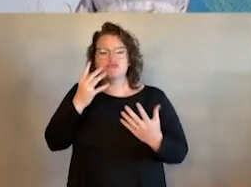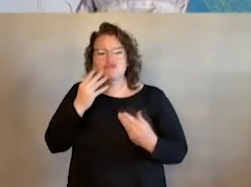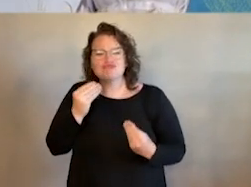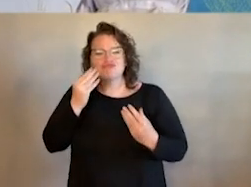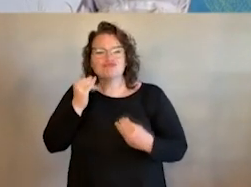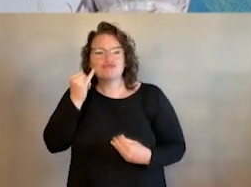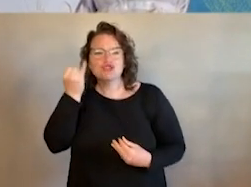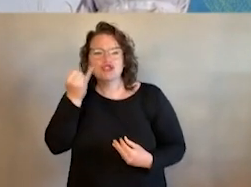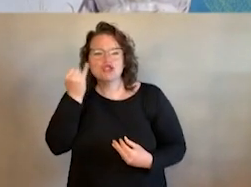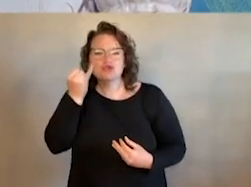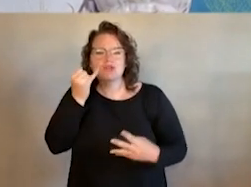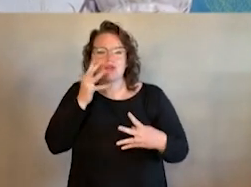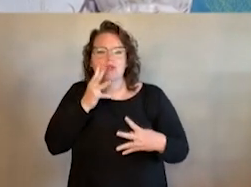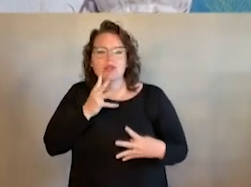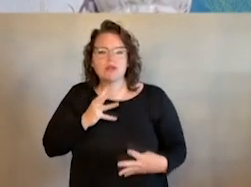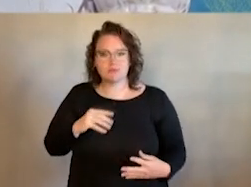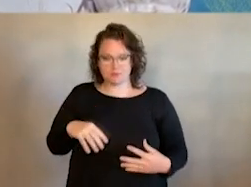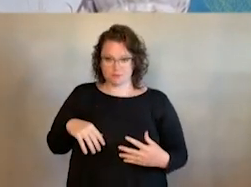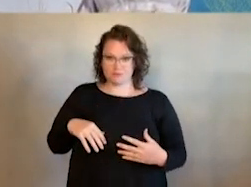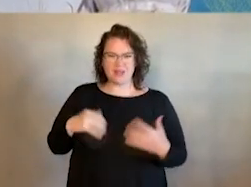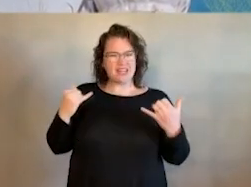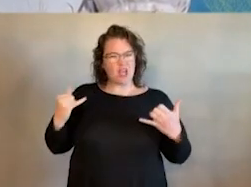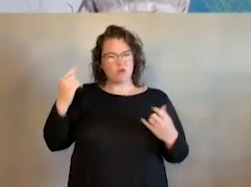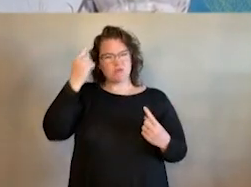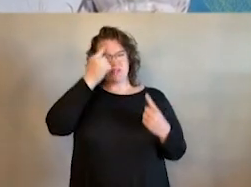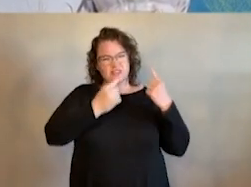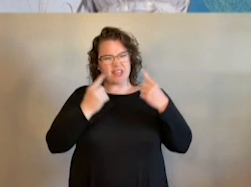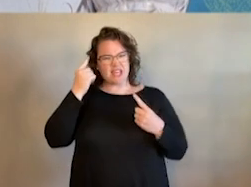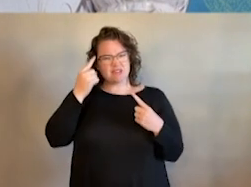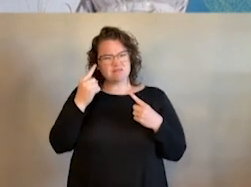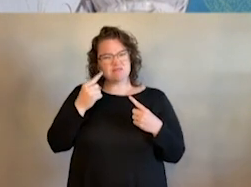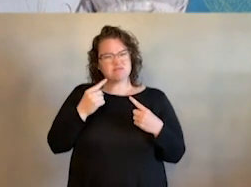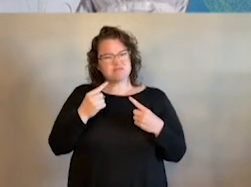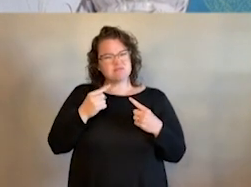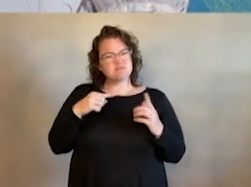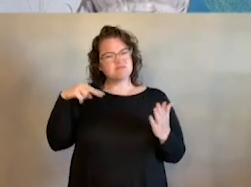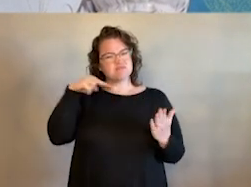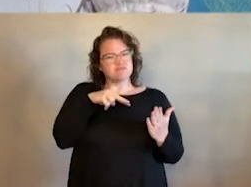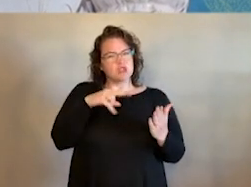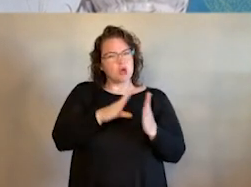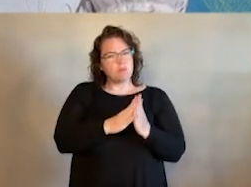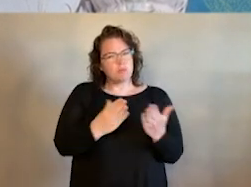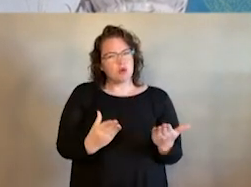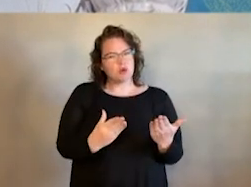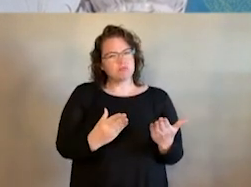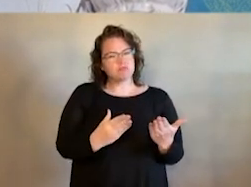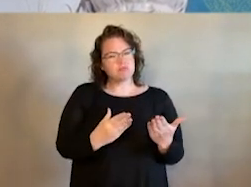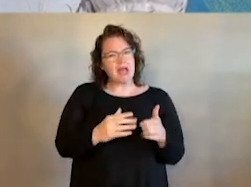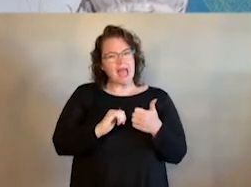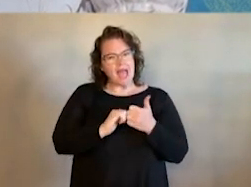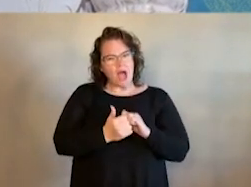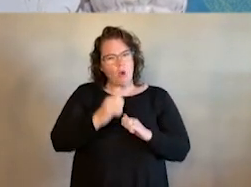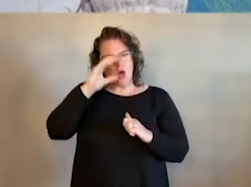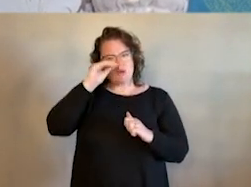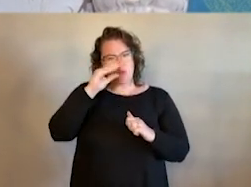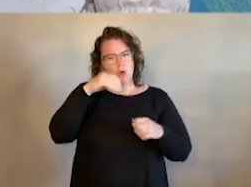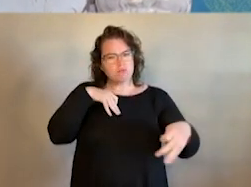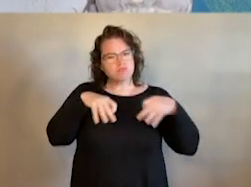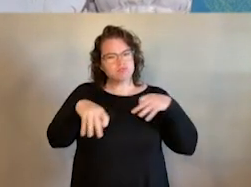juicy. Now, take a minute and think. What were some of the adjectives that the boy used to describe his